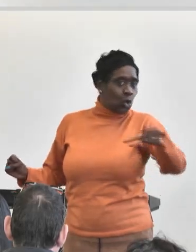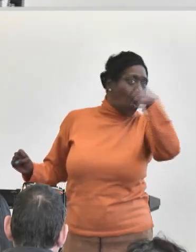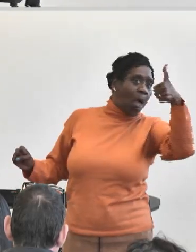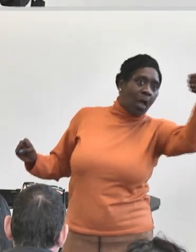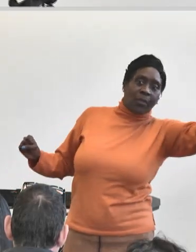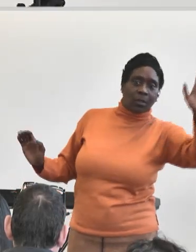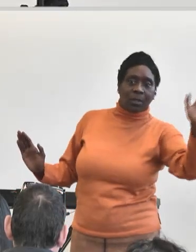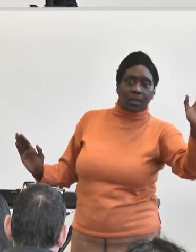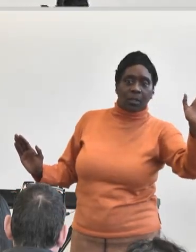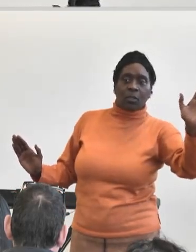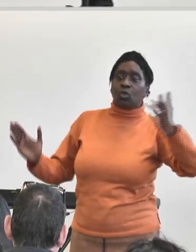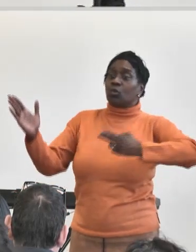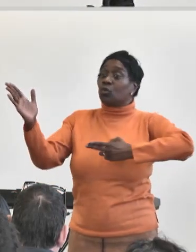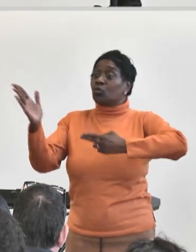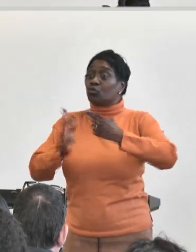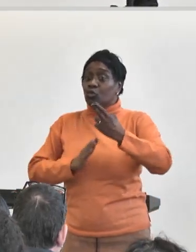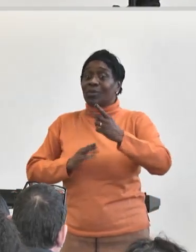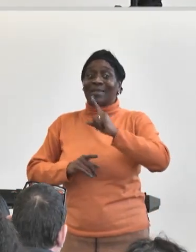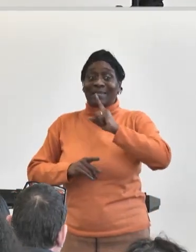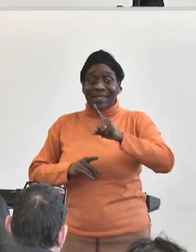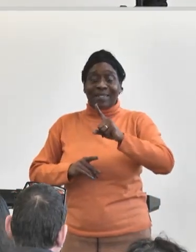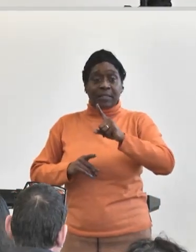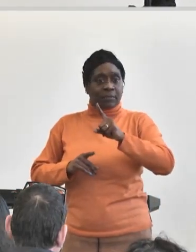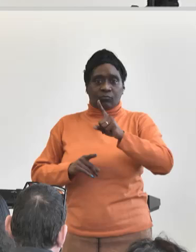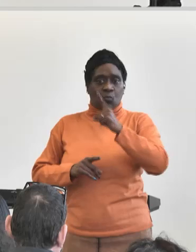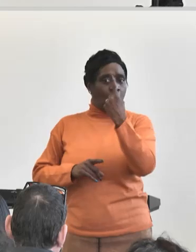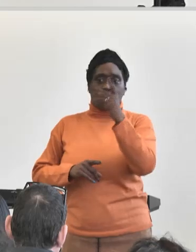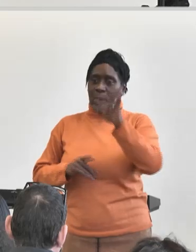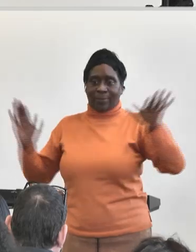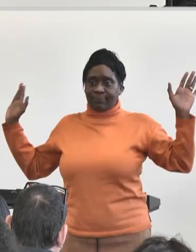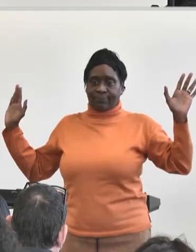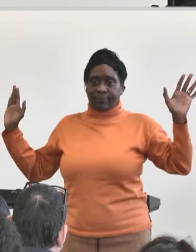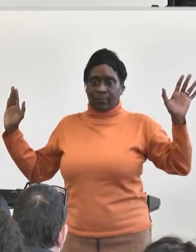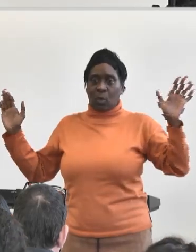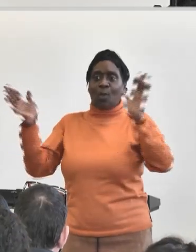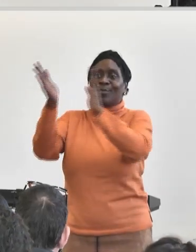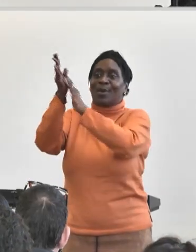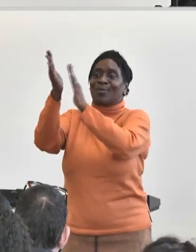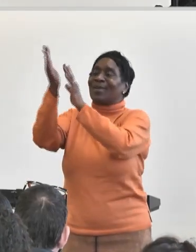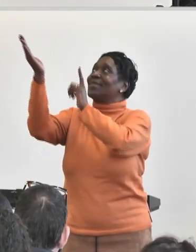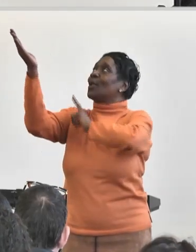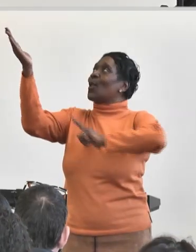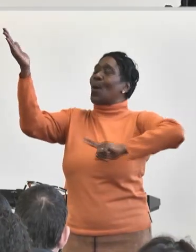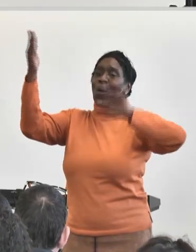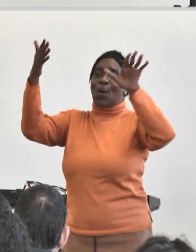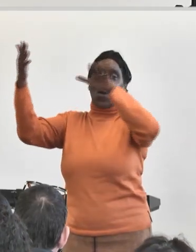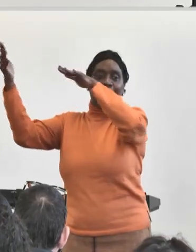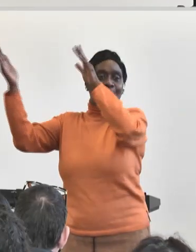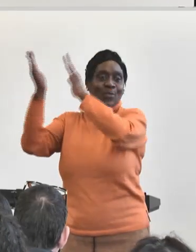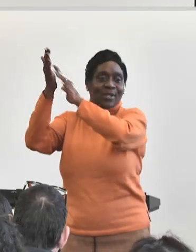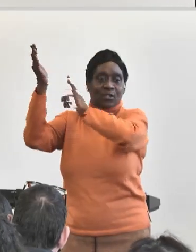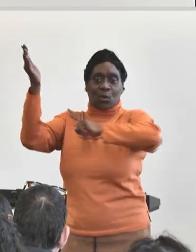salvos. Because truth is exclusive. Porque la verdad es exclusiva. But praise the Lord, that